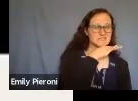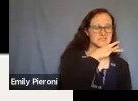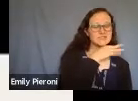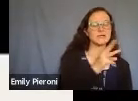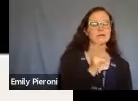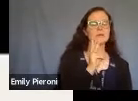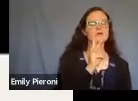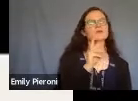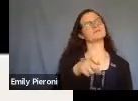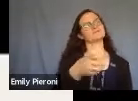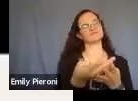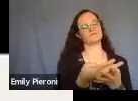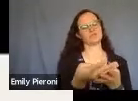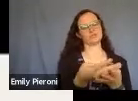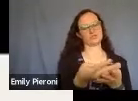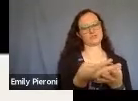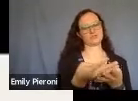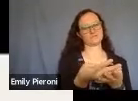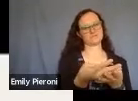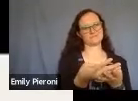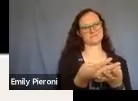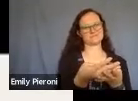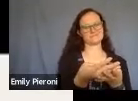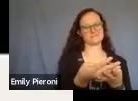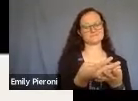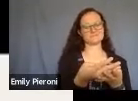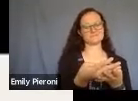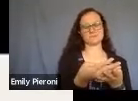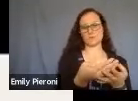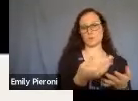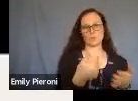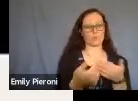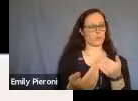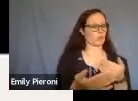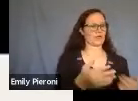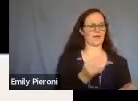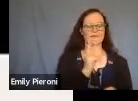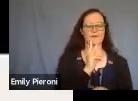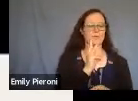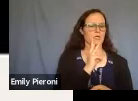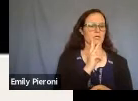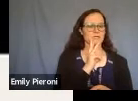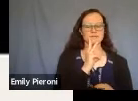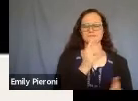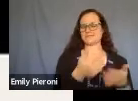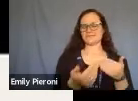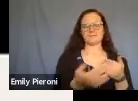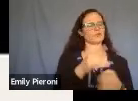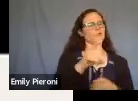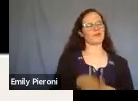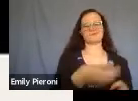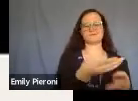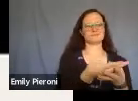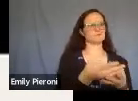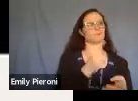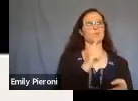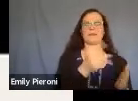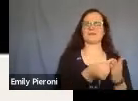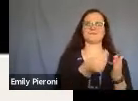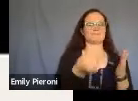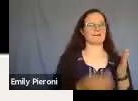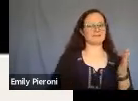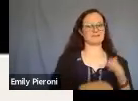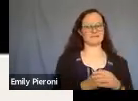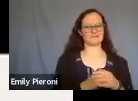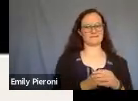And no matter what water type you're using, you always have to have filtration, and it's expense, and it's also